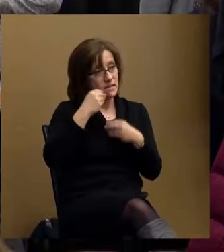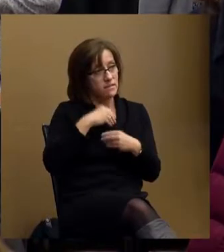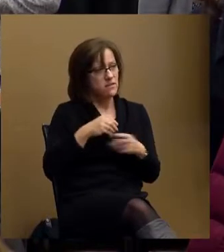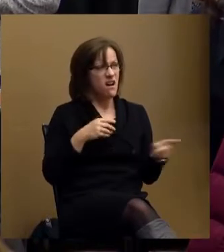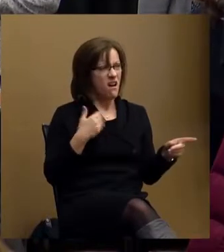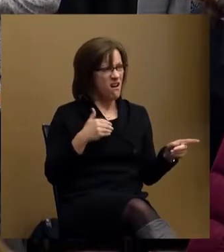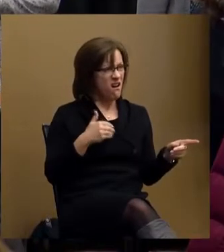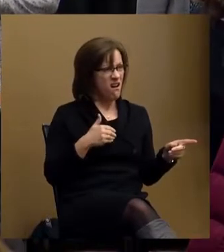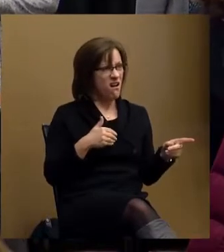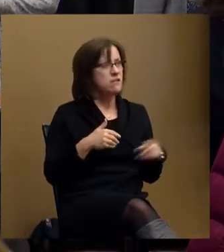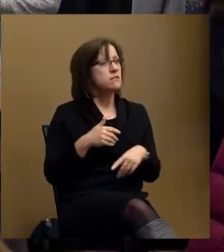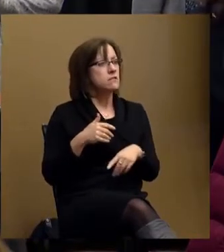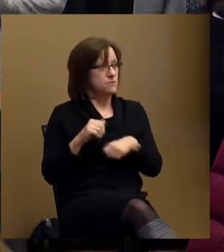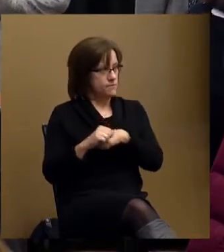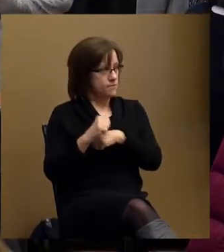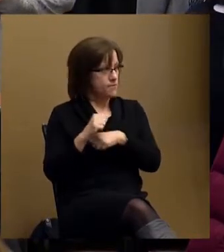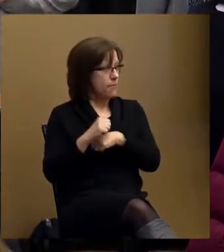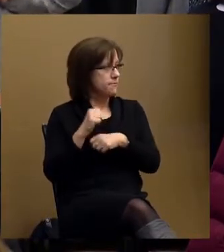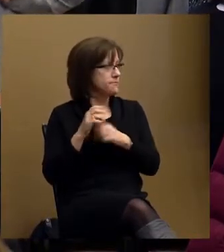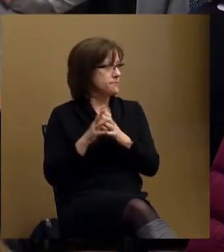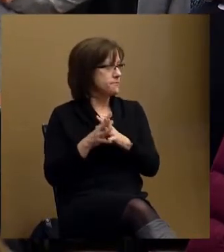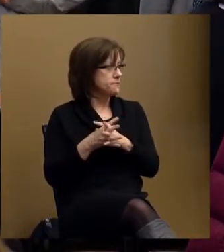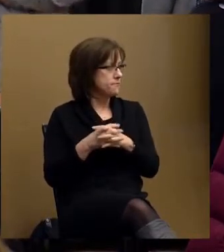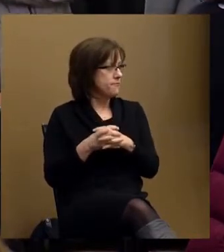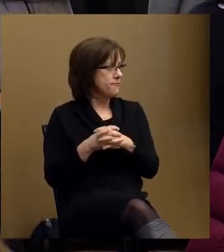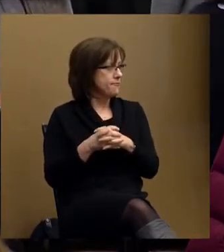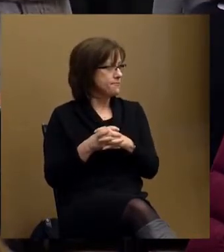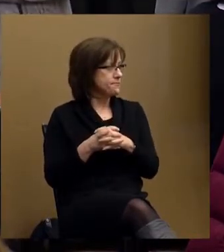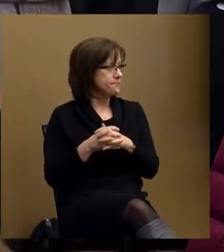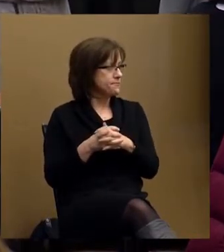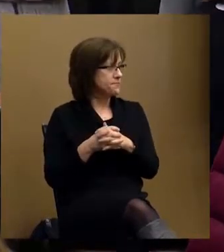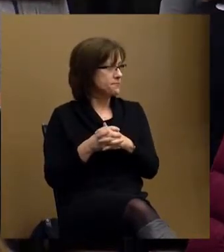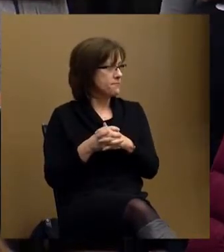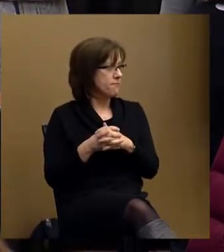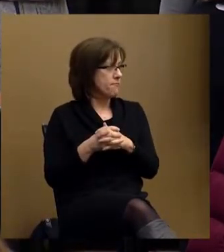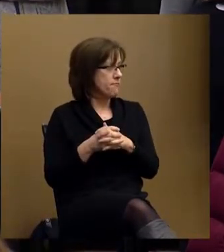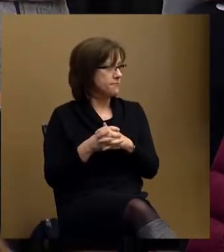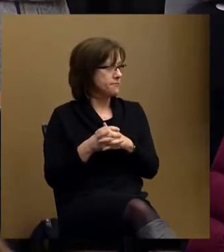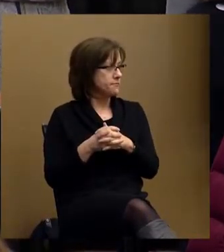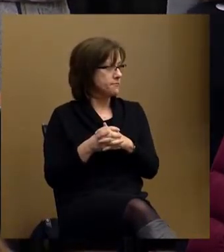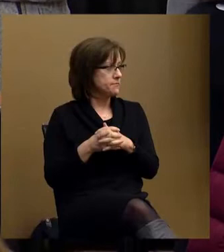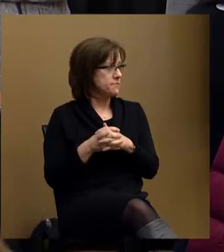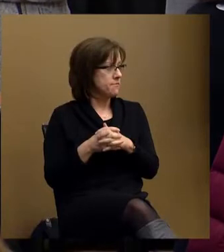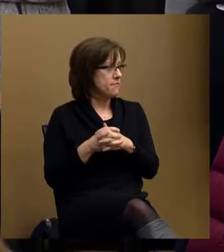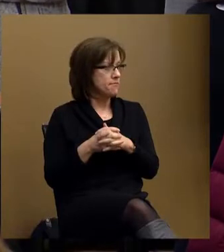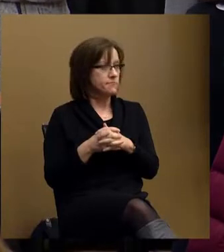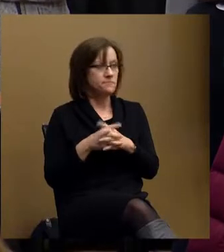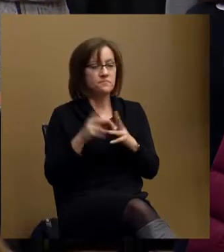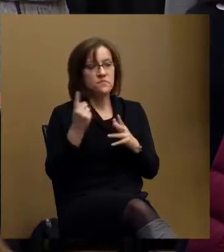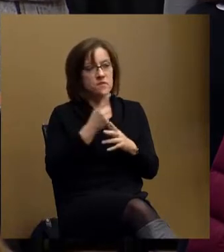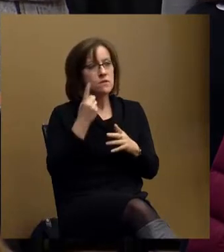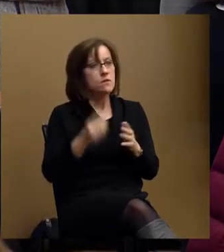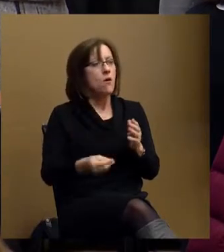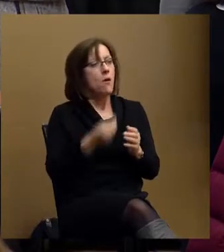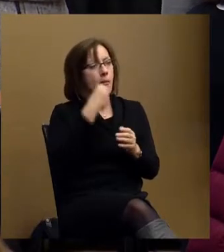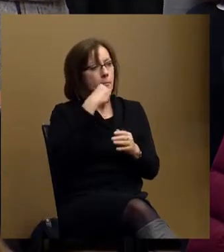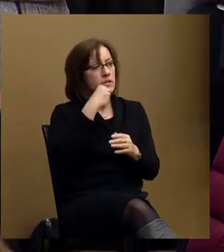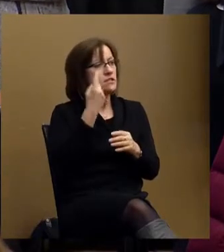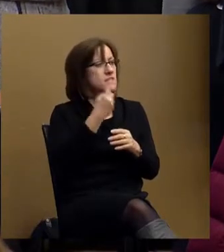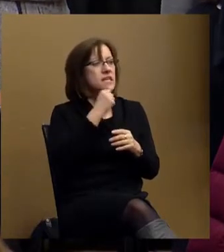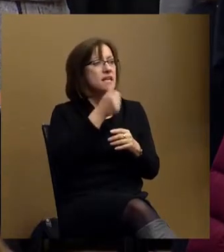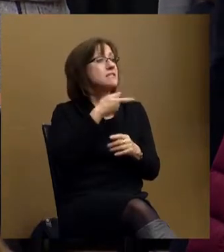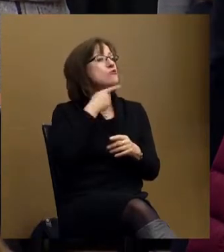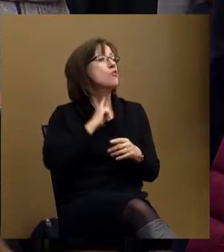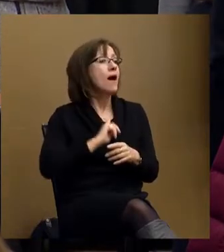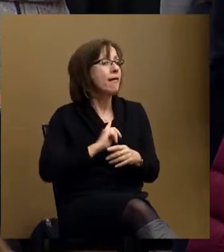That's dangerous. Like Tries. and, like, put him in his mouth. Like, So not. here's the thing, I can put him in my mouth. So he's not swallowing at all. Oh,